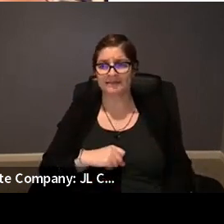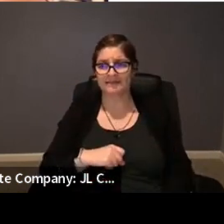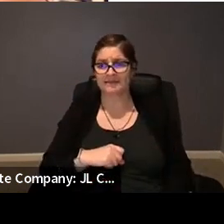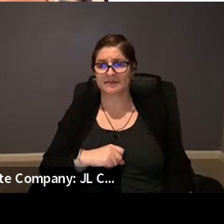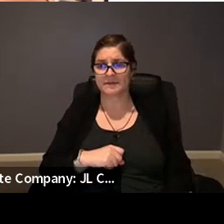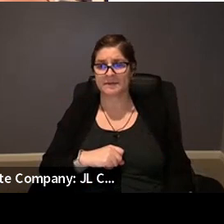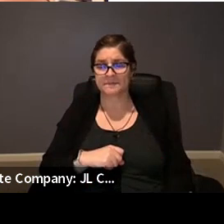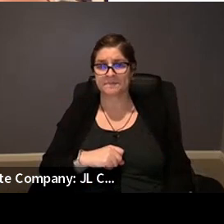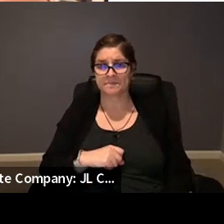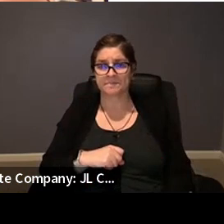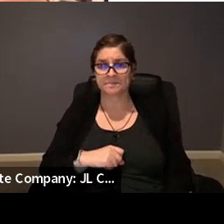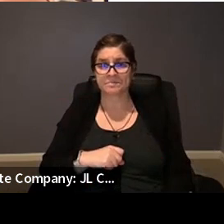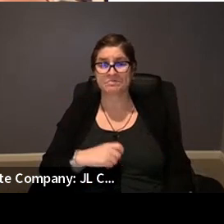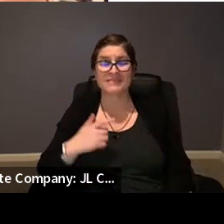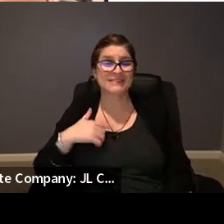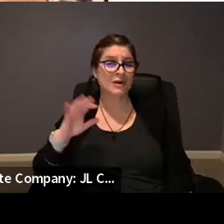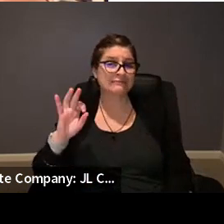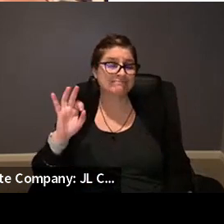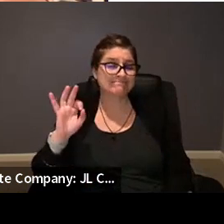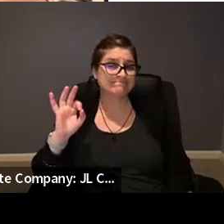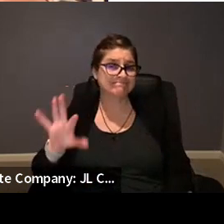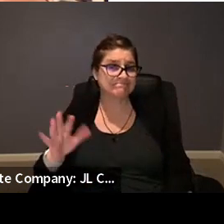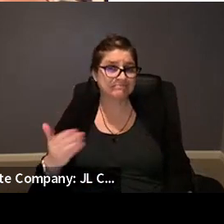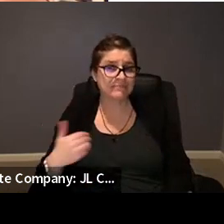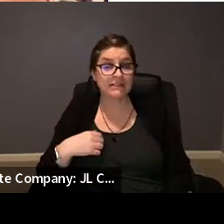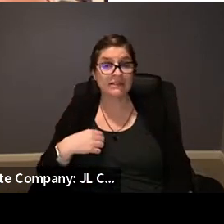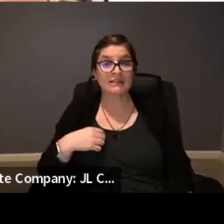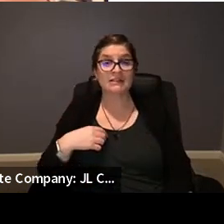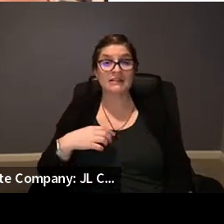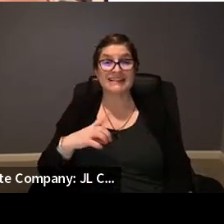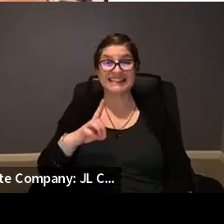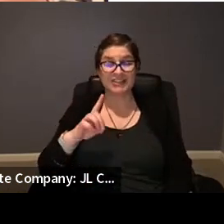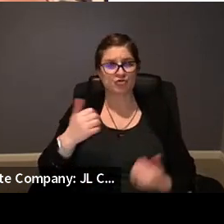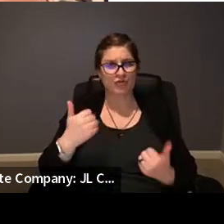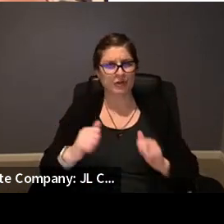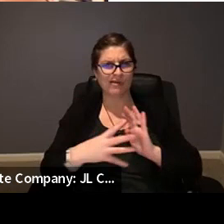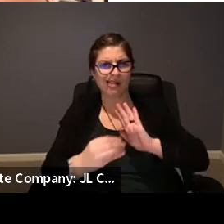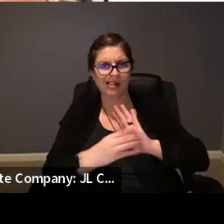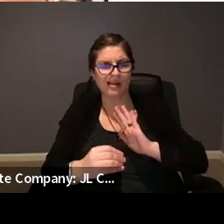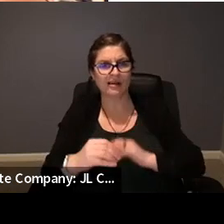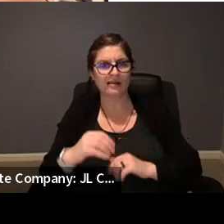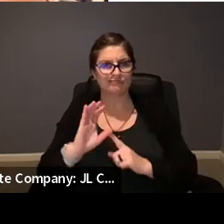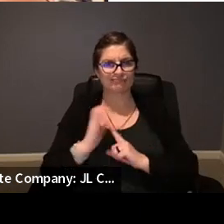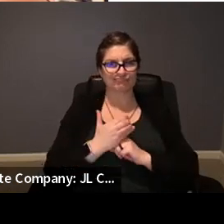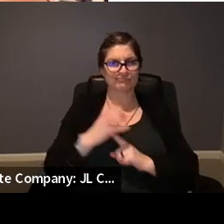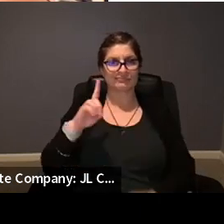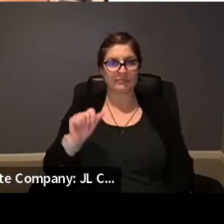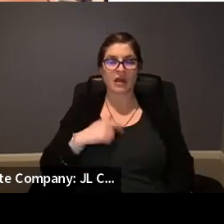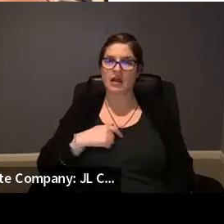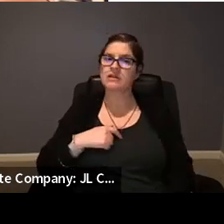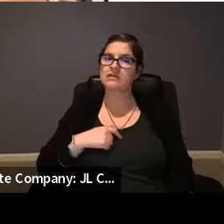I just want that said, disabled mimicry is a huge